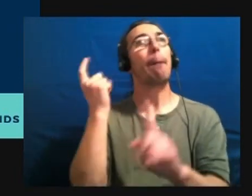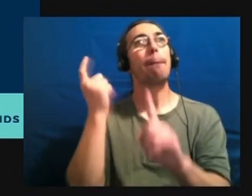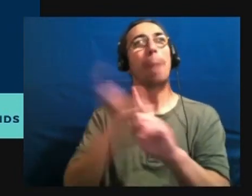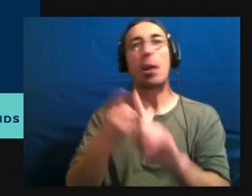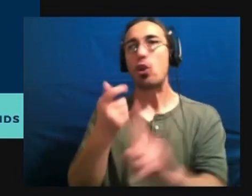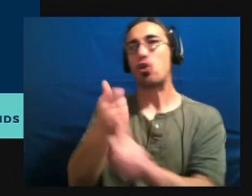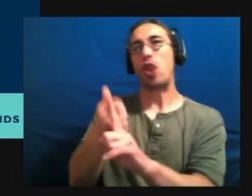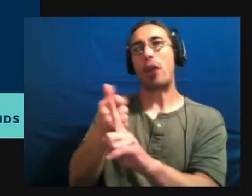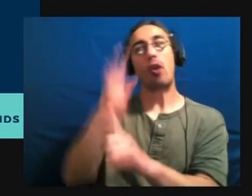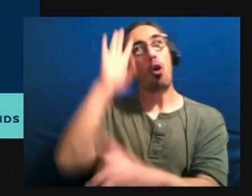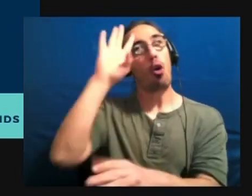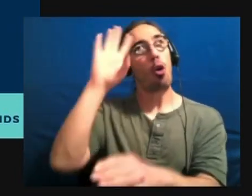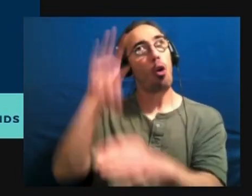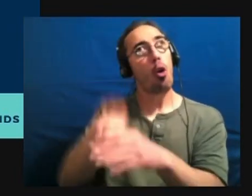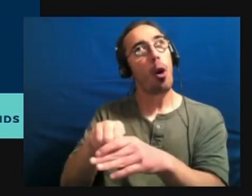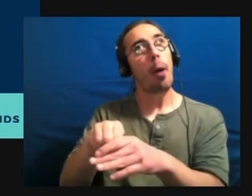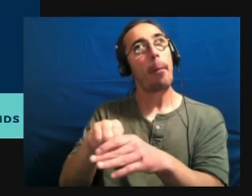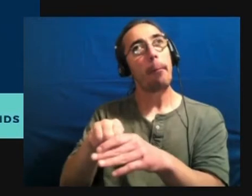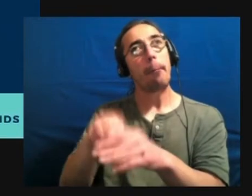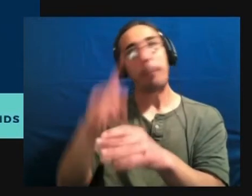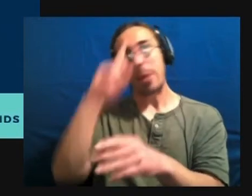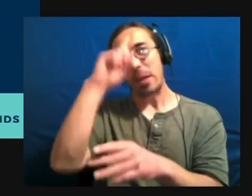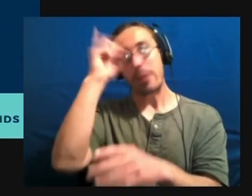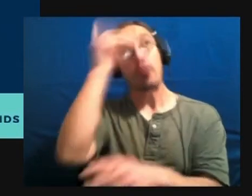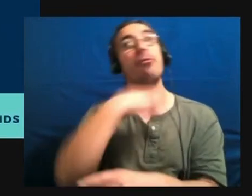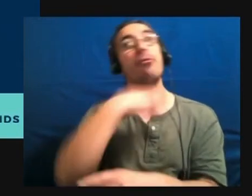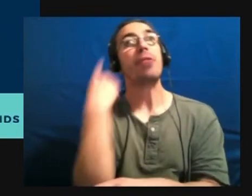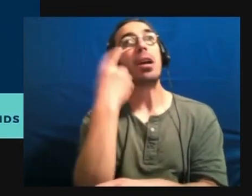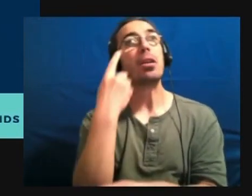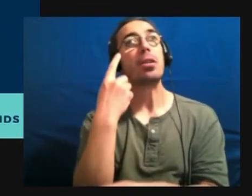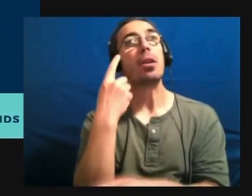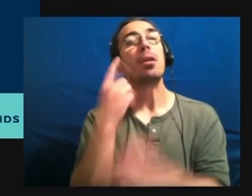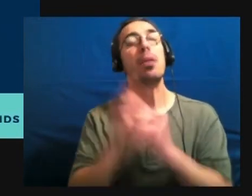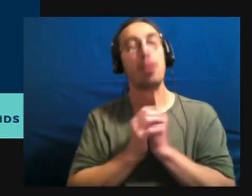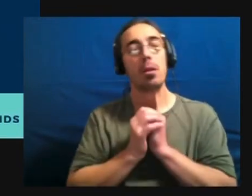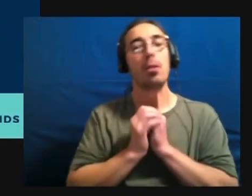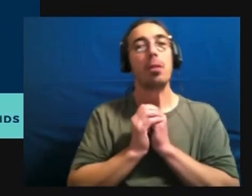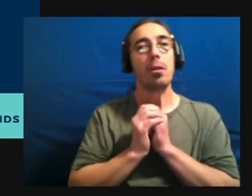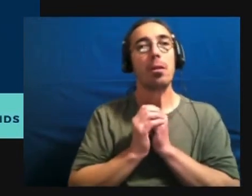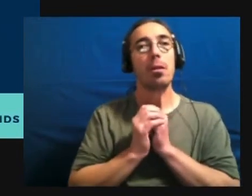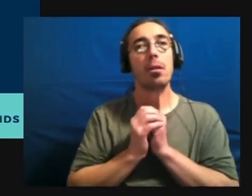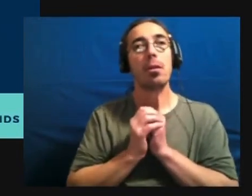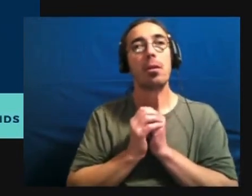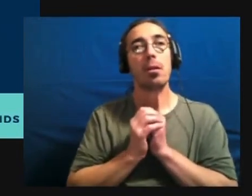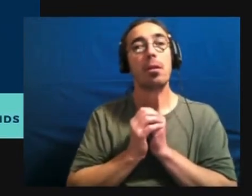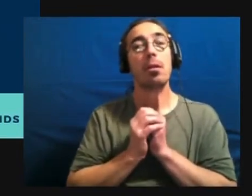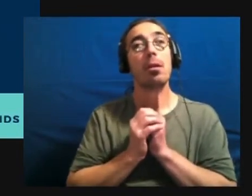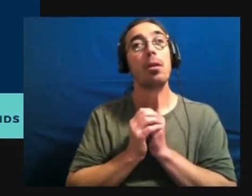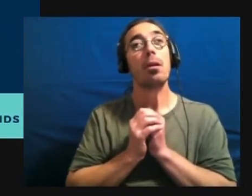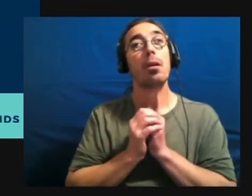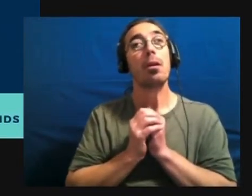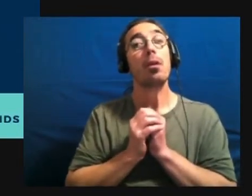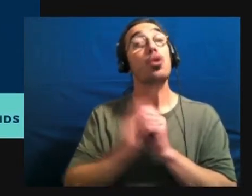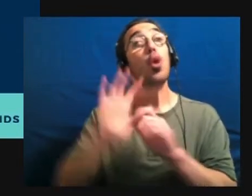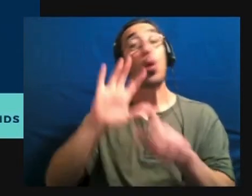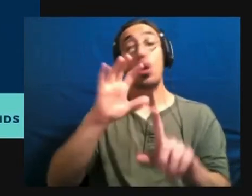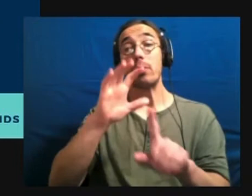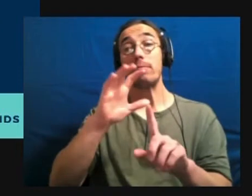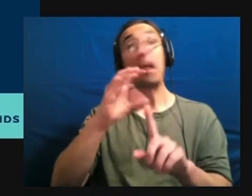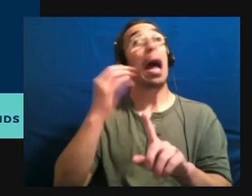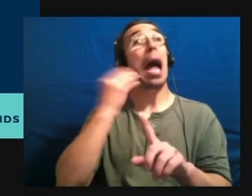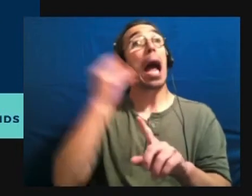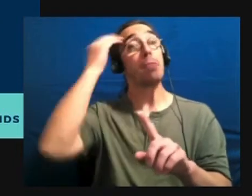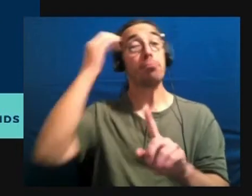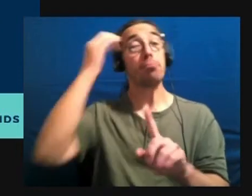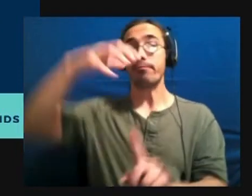because of a feature, the swirl in the crown of her hair was